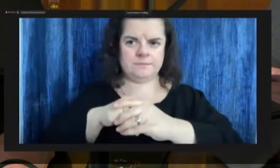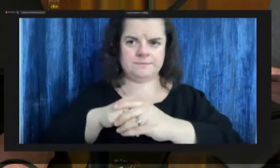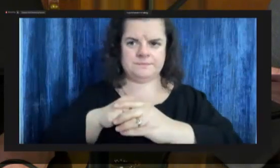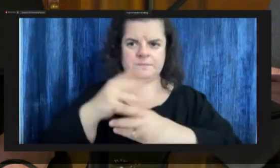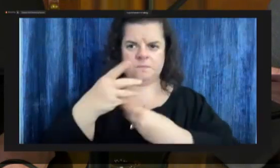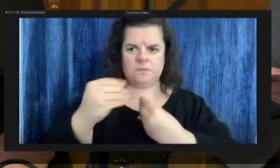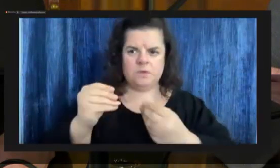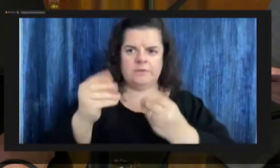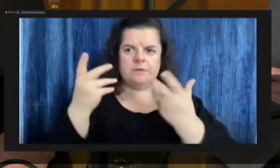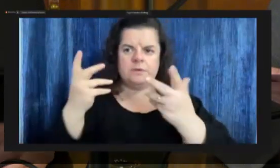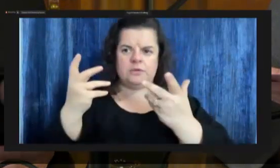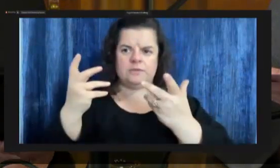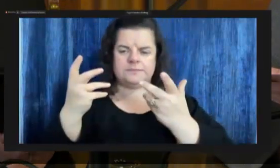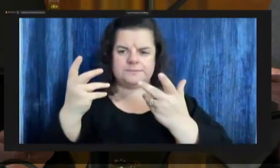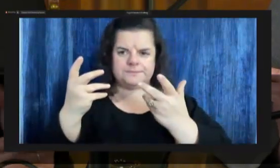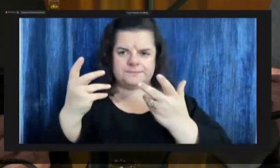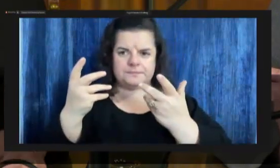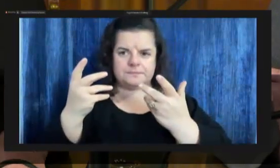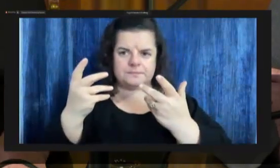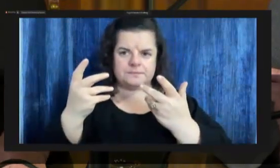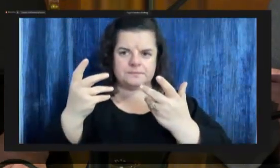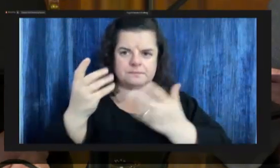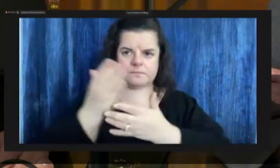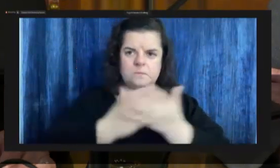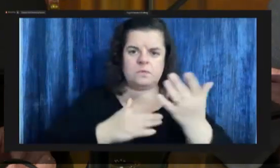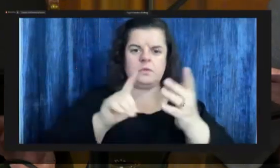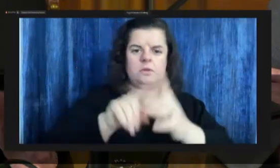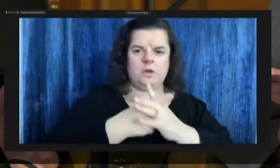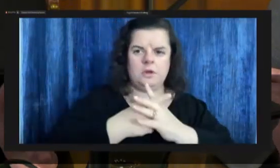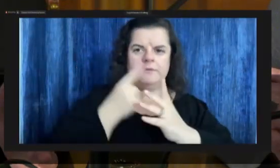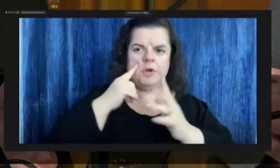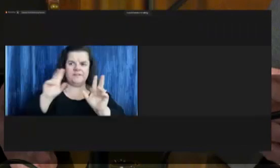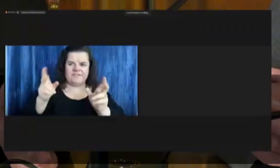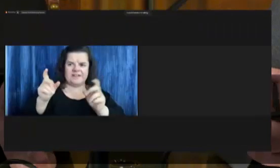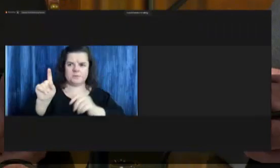already, I think, partly underway for phase one.